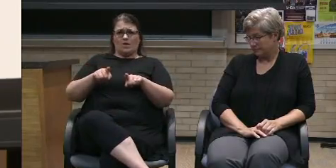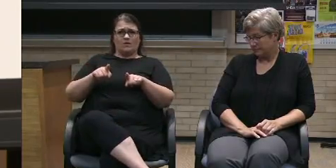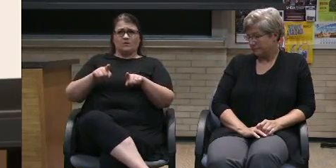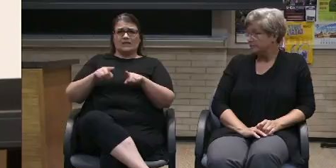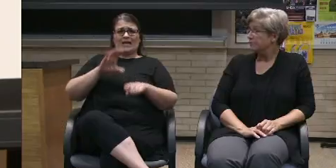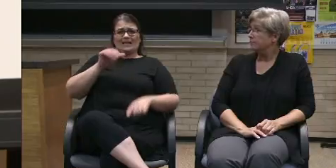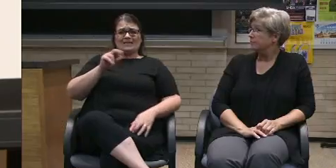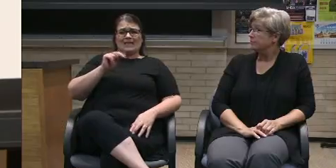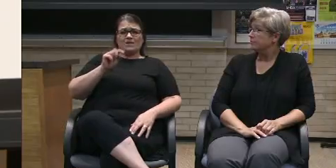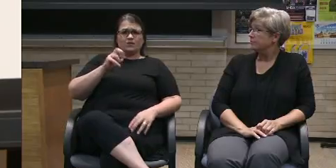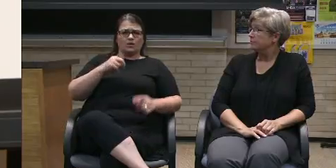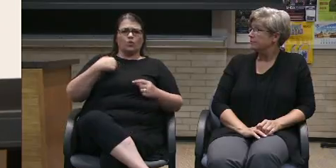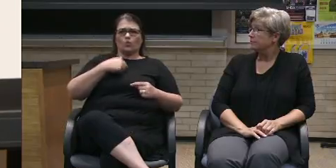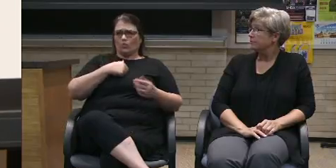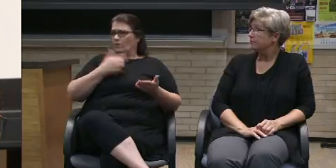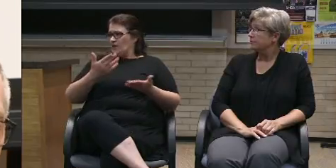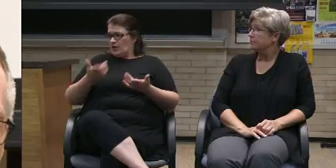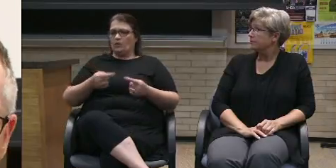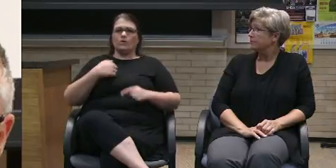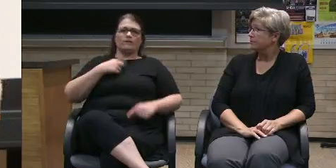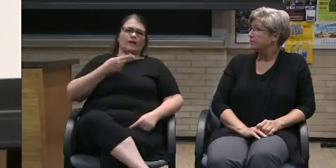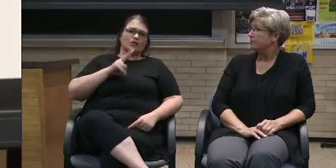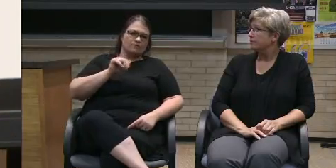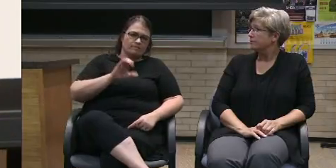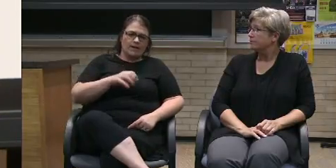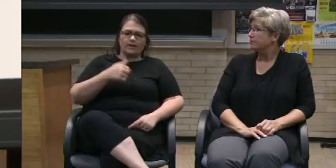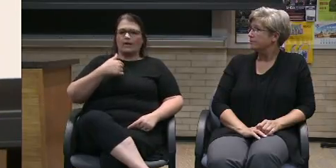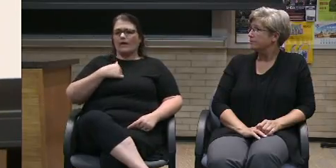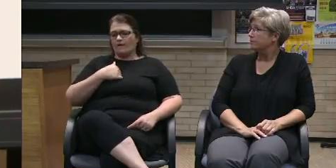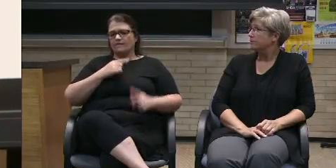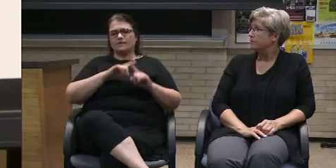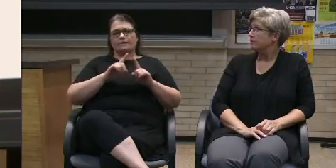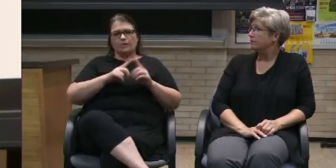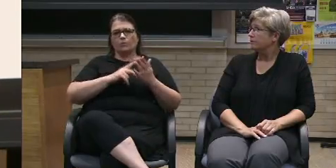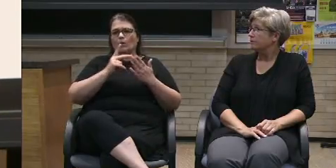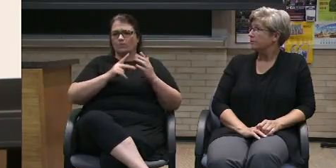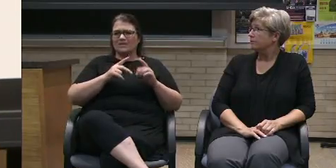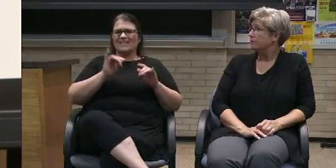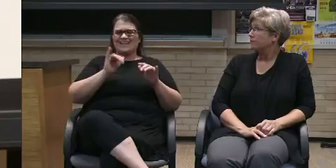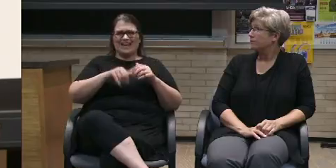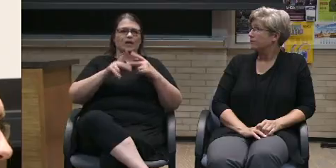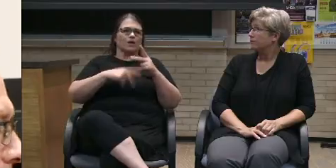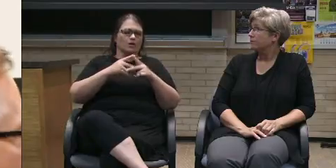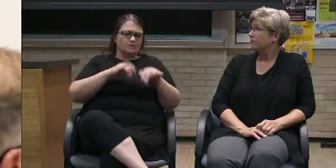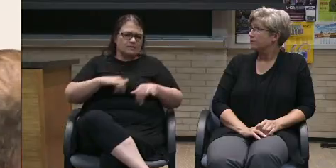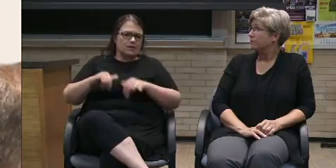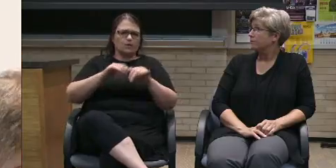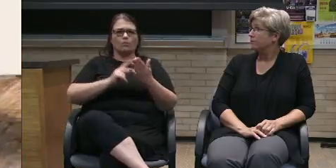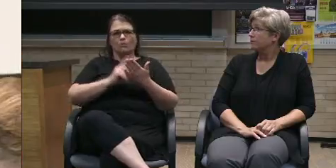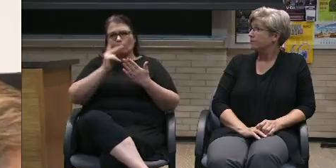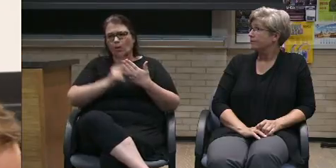Canton, we have HVAC, we have automotive, we have LPN, RN, you know, the kind of standard programs,